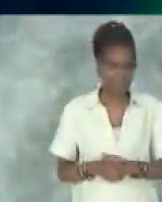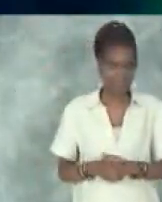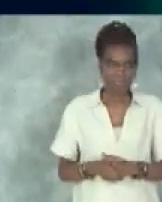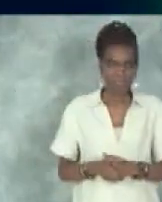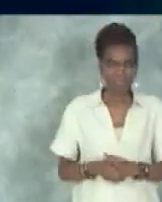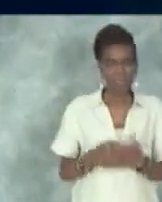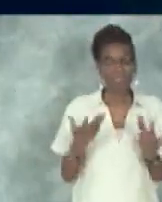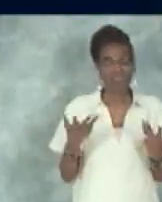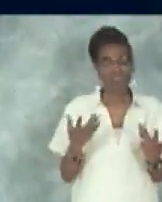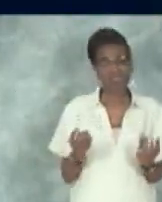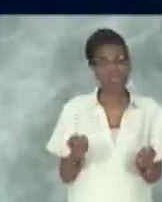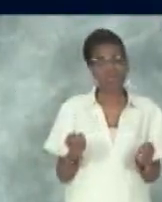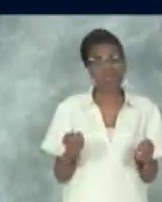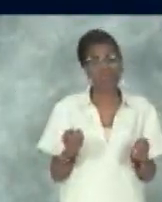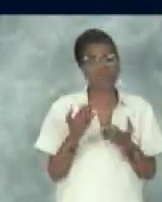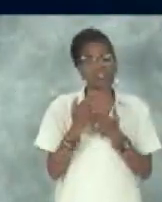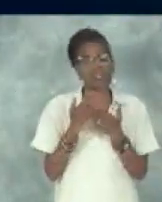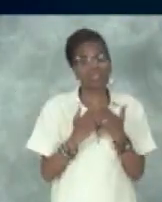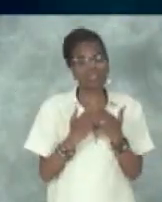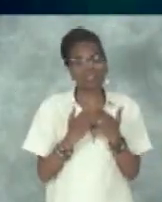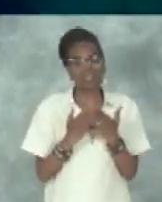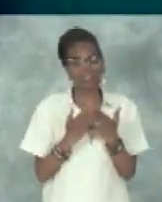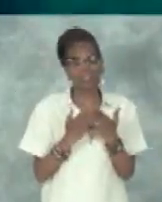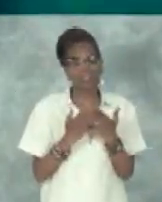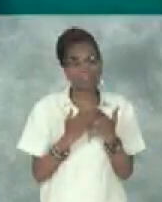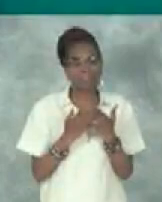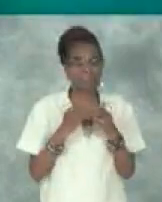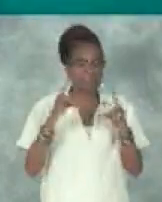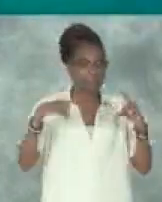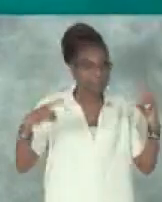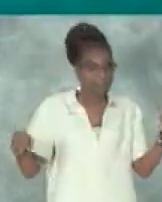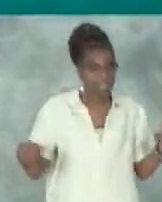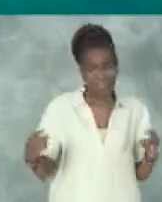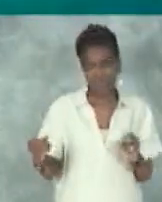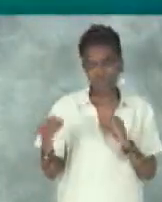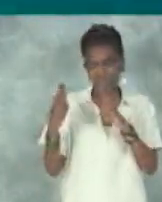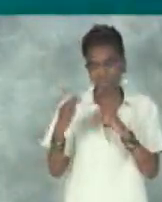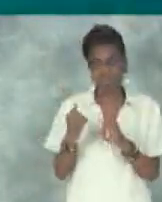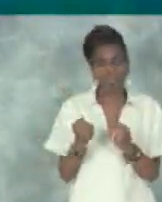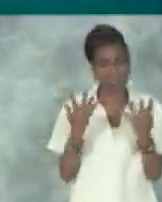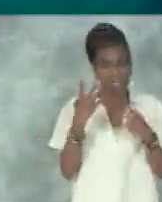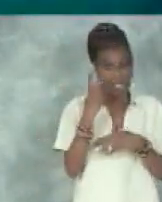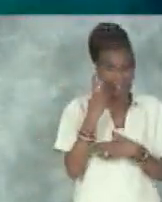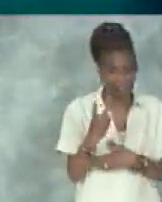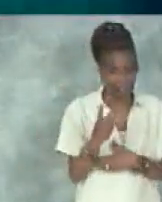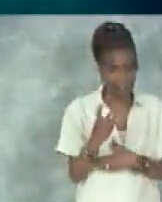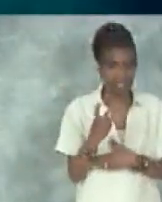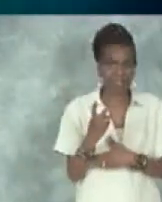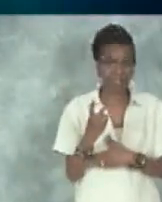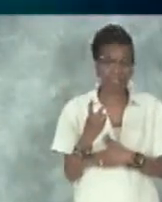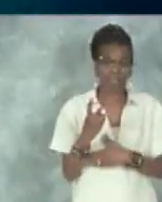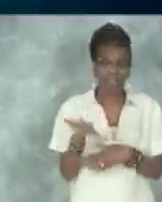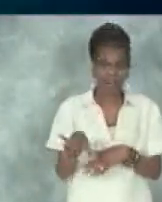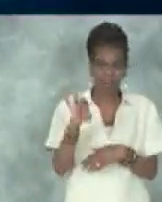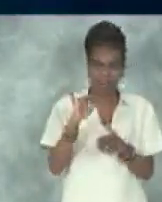there's one approach, and many of you have seen it, and somebody will get up and they'll grab a Bible, and I know you've heard somebody do this. Every